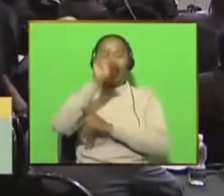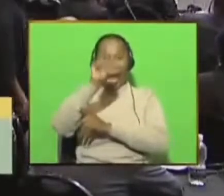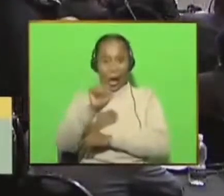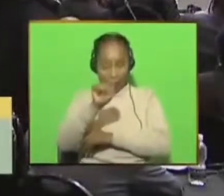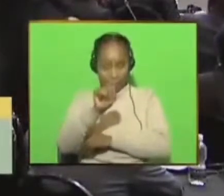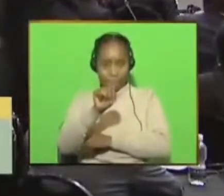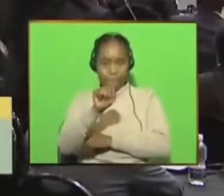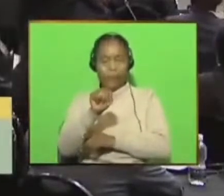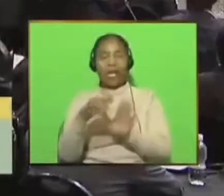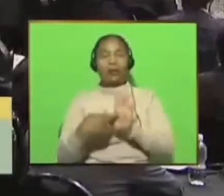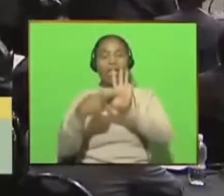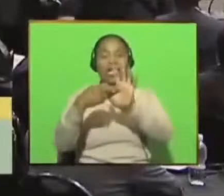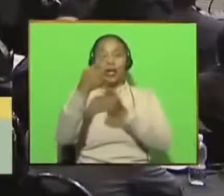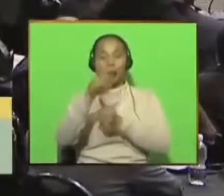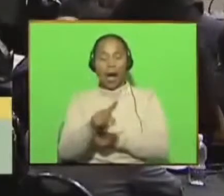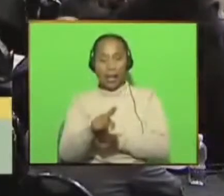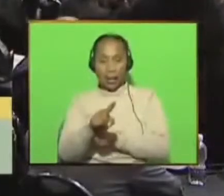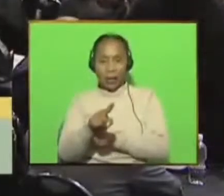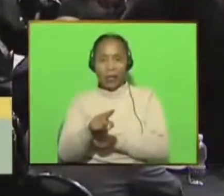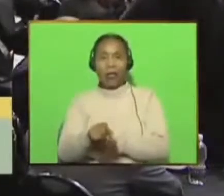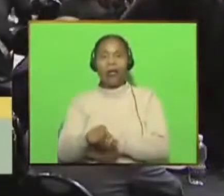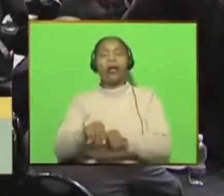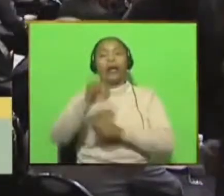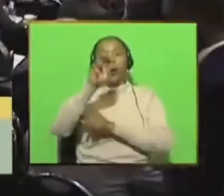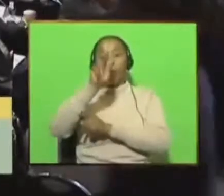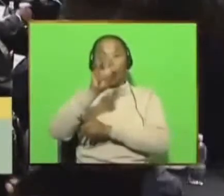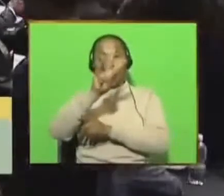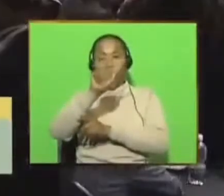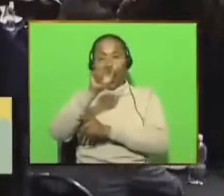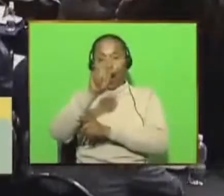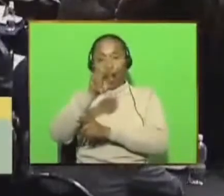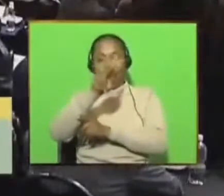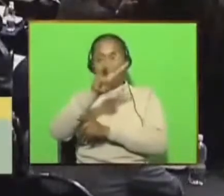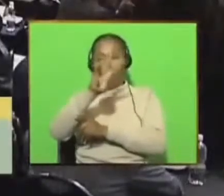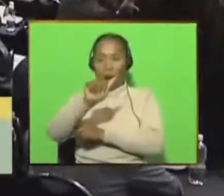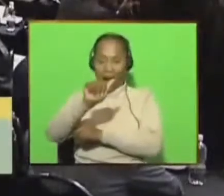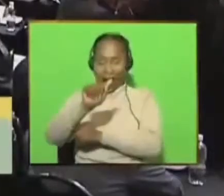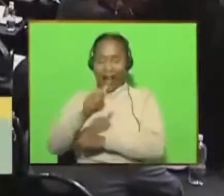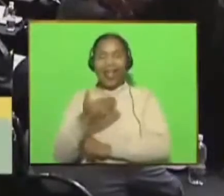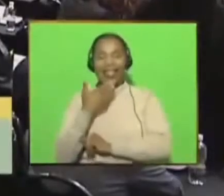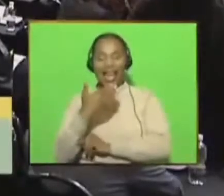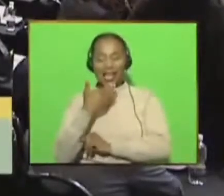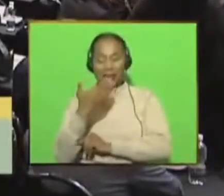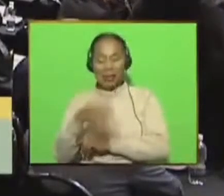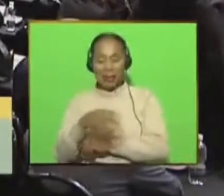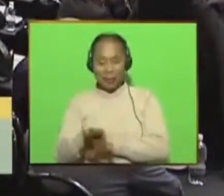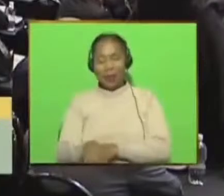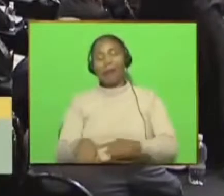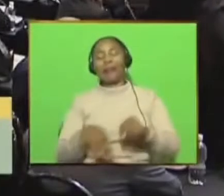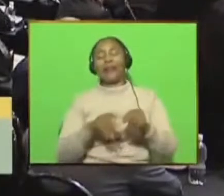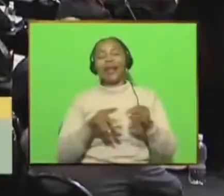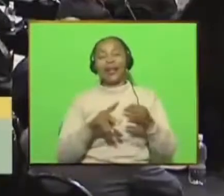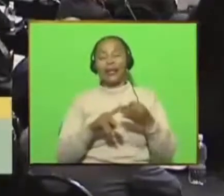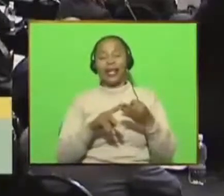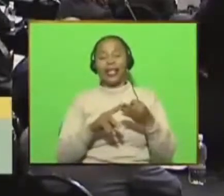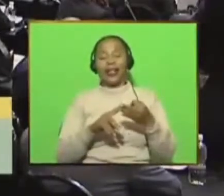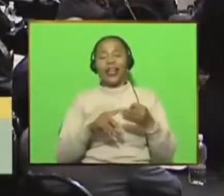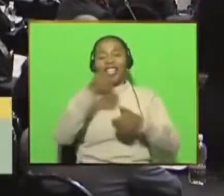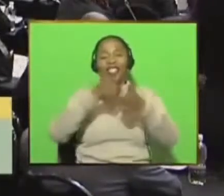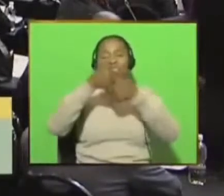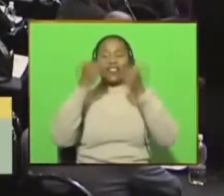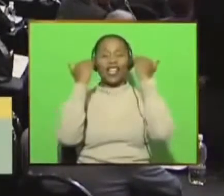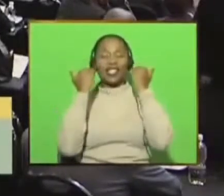the representatives will be allowed in the room? The space is not big. Chief Justice, the ANC. Yes. Thank you very much.